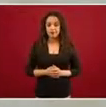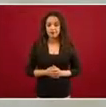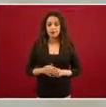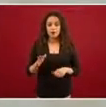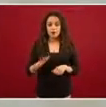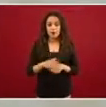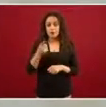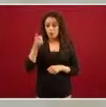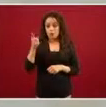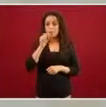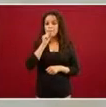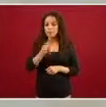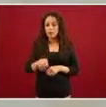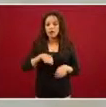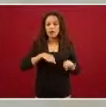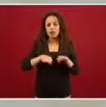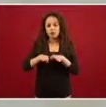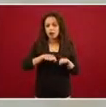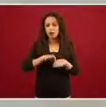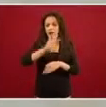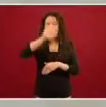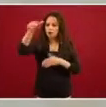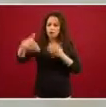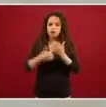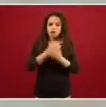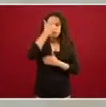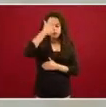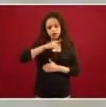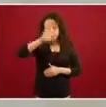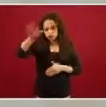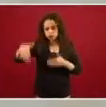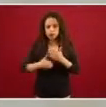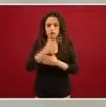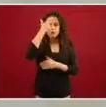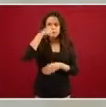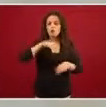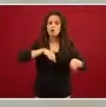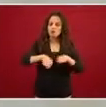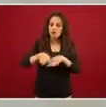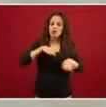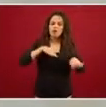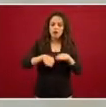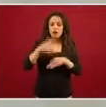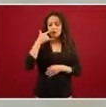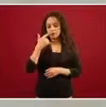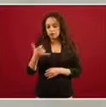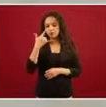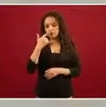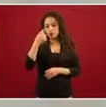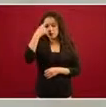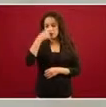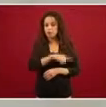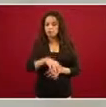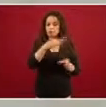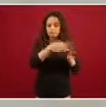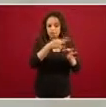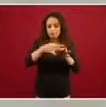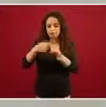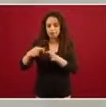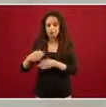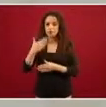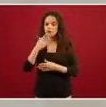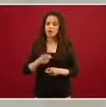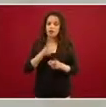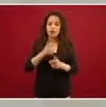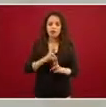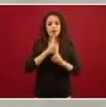because you are also spending entire days, entire nights processing tests so